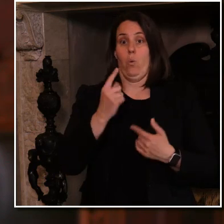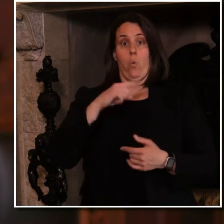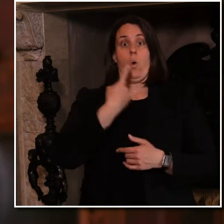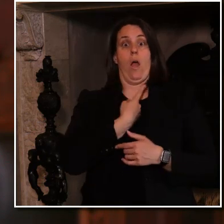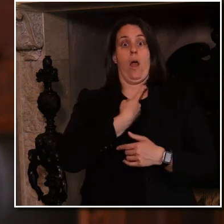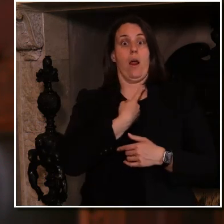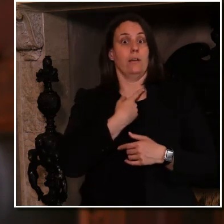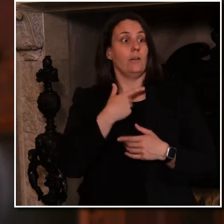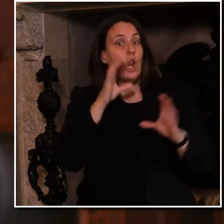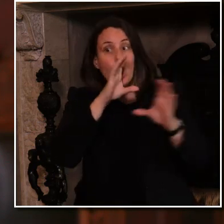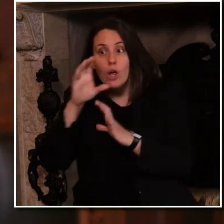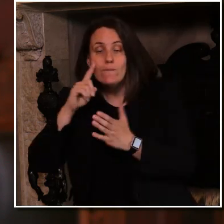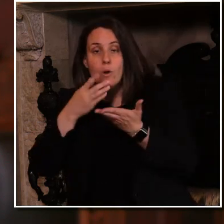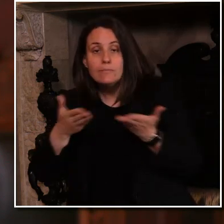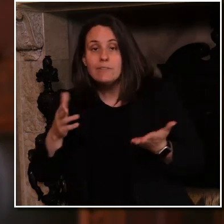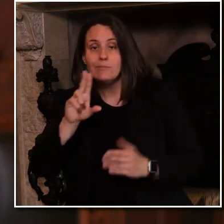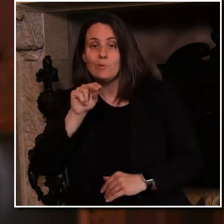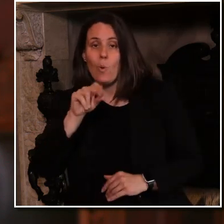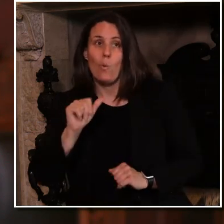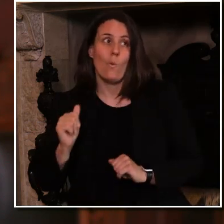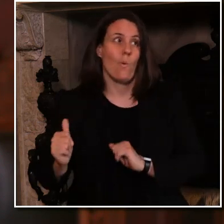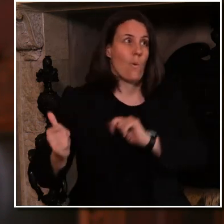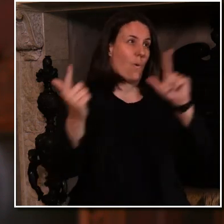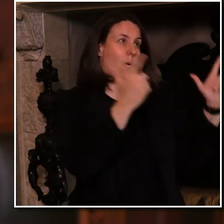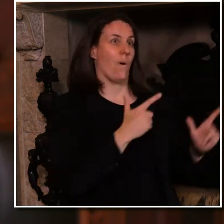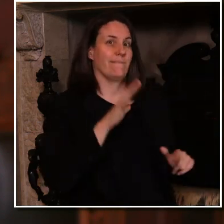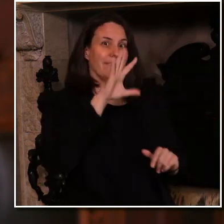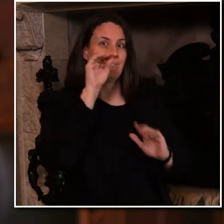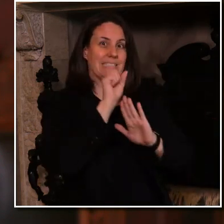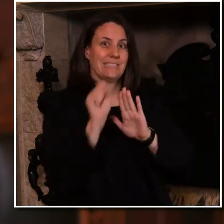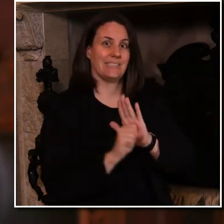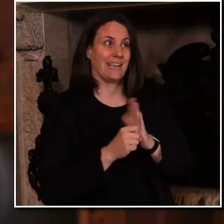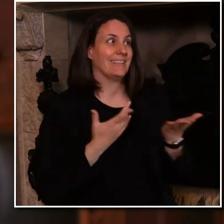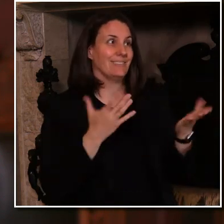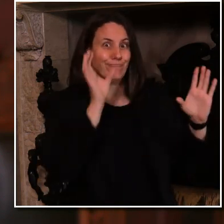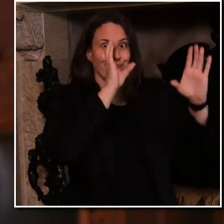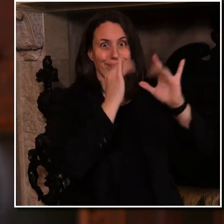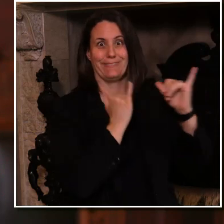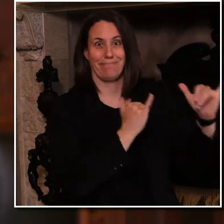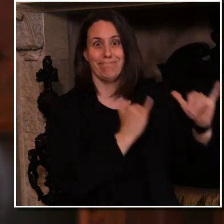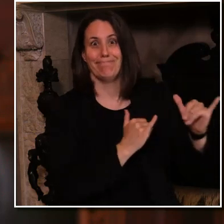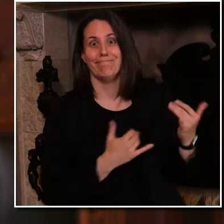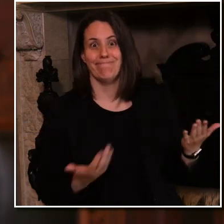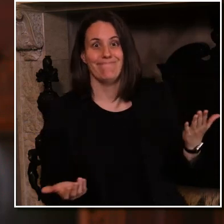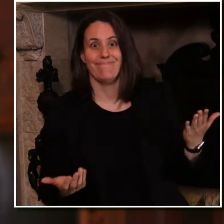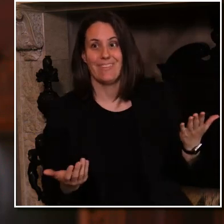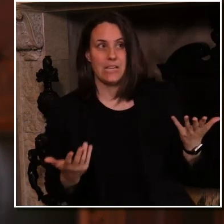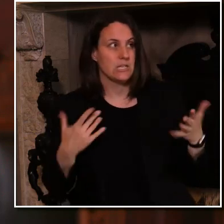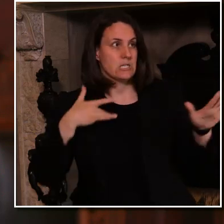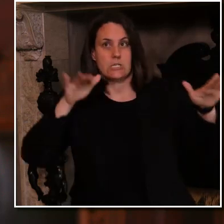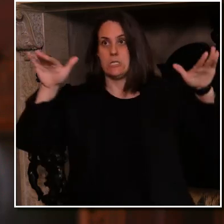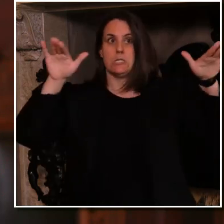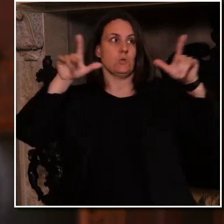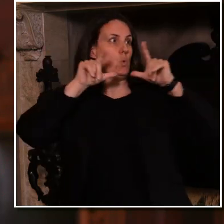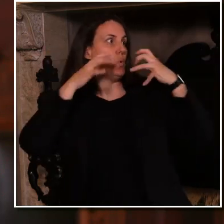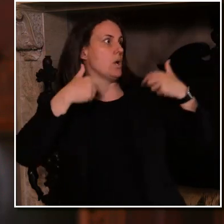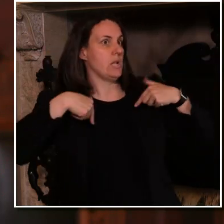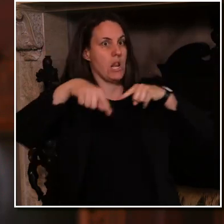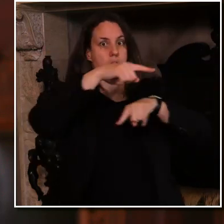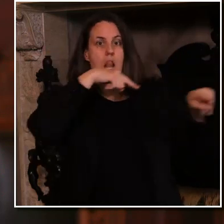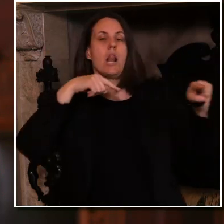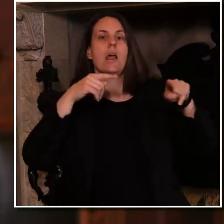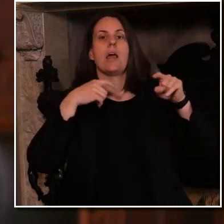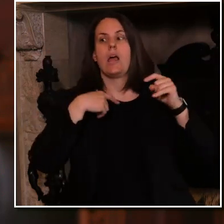other states around the country, and that our ability to do that in a way that is effective and